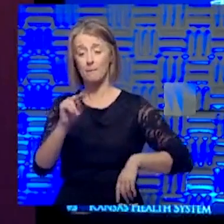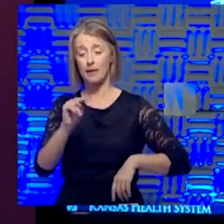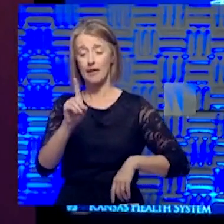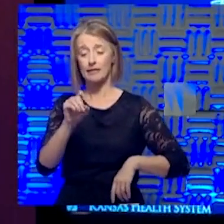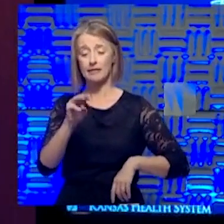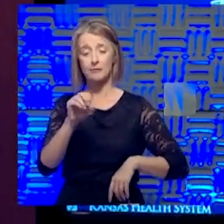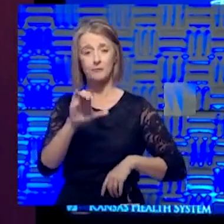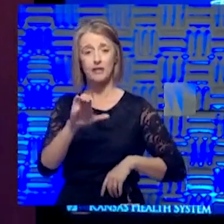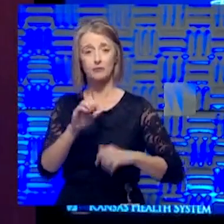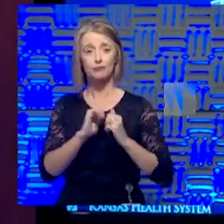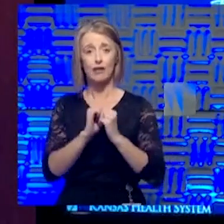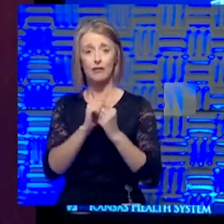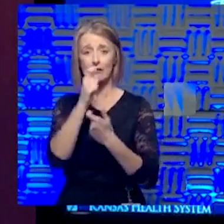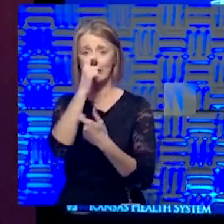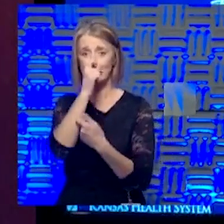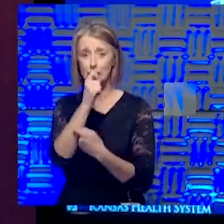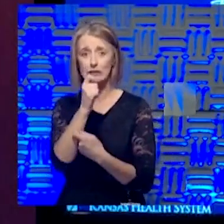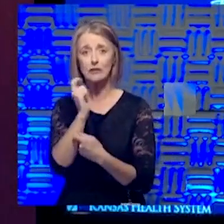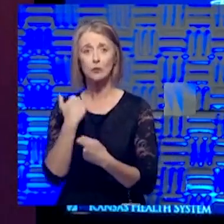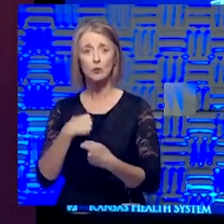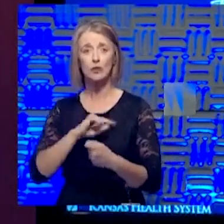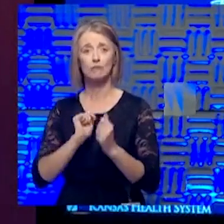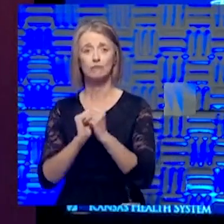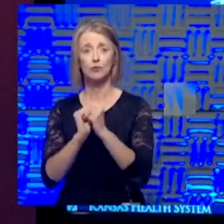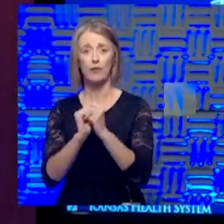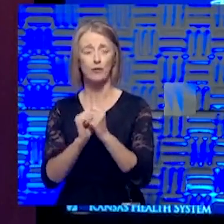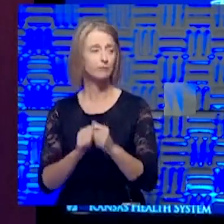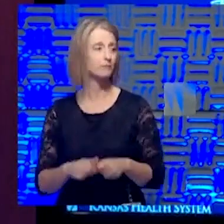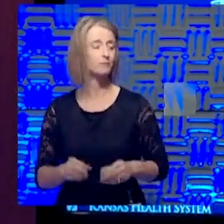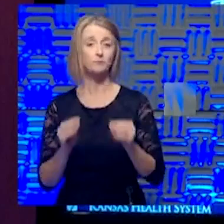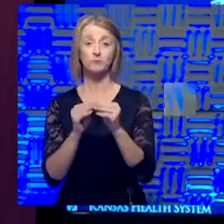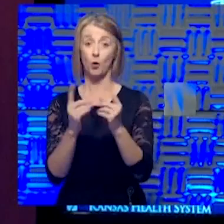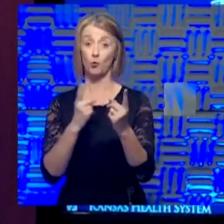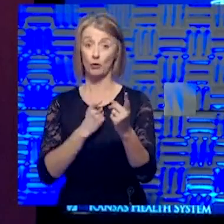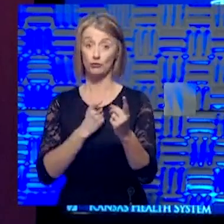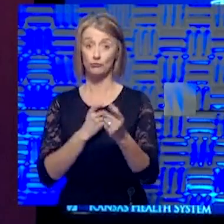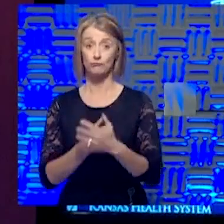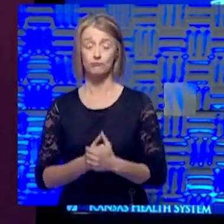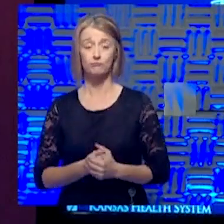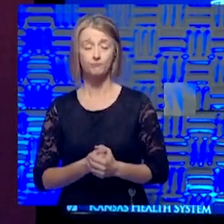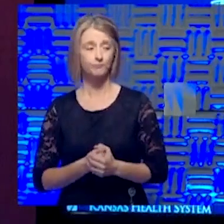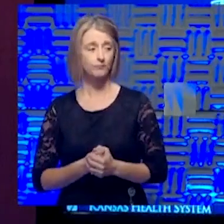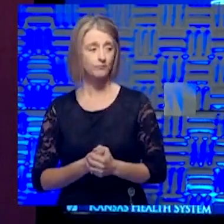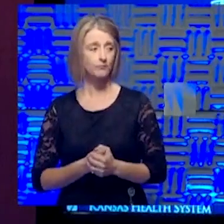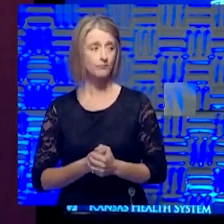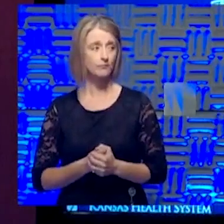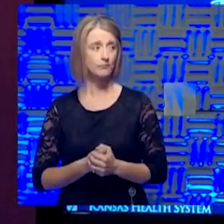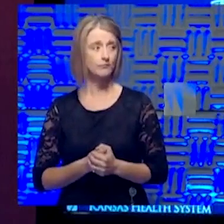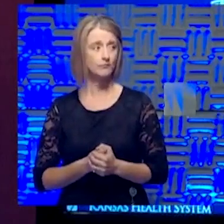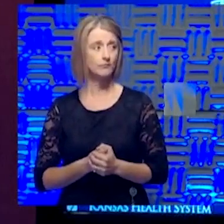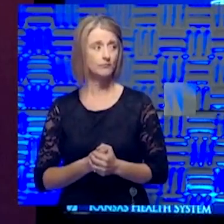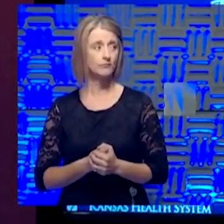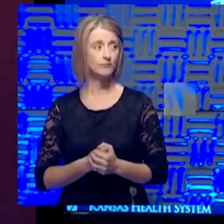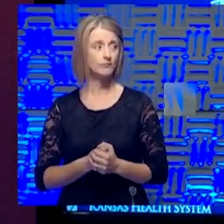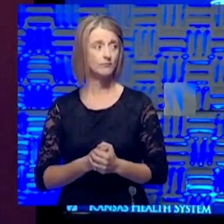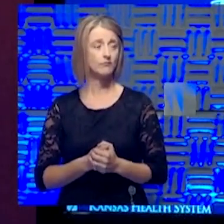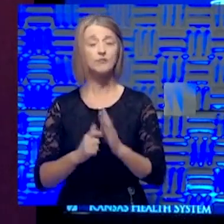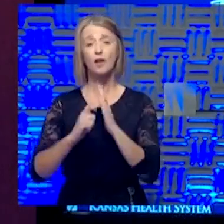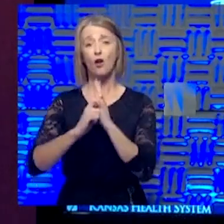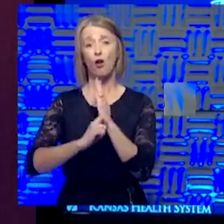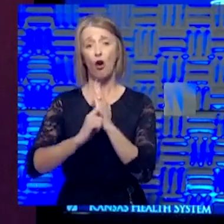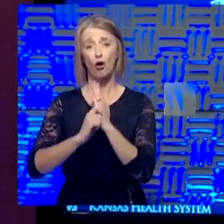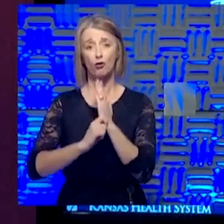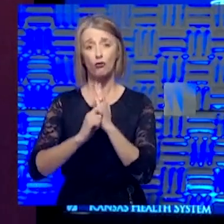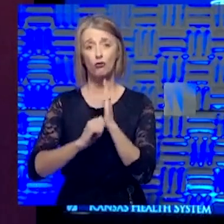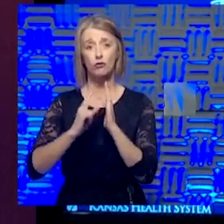time about that. Jill, another question. Oh, yes. Several people are asking about a Reuters article that is talking about